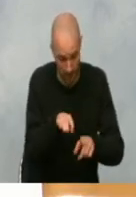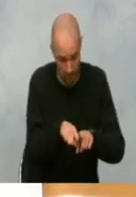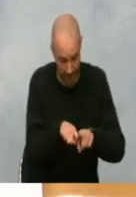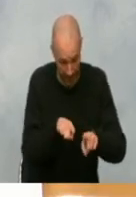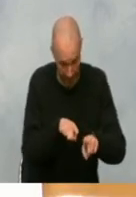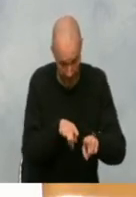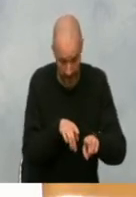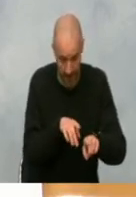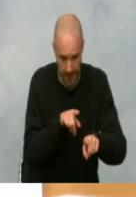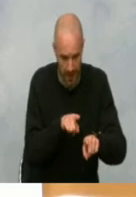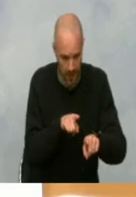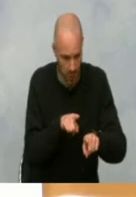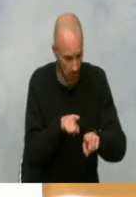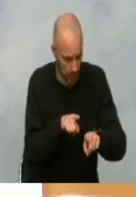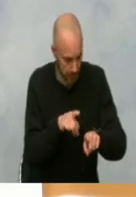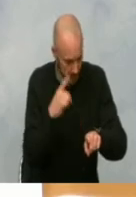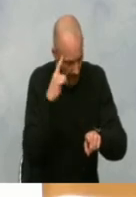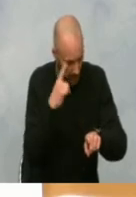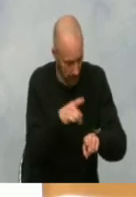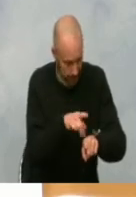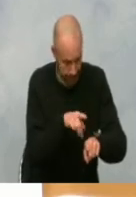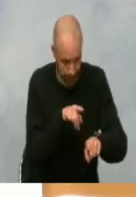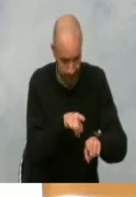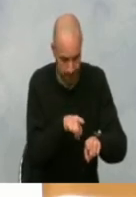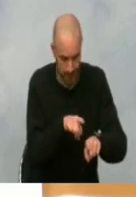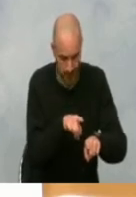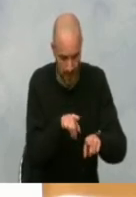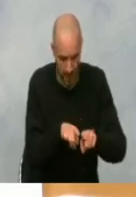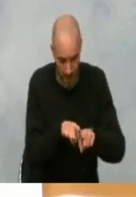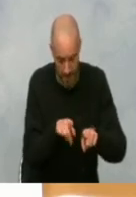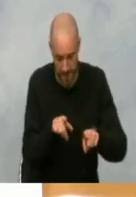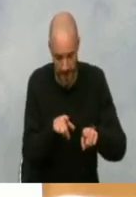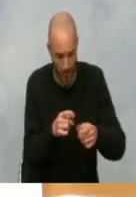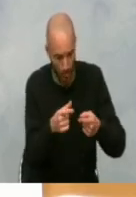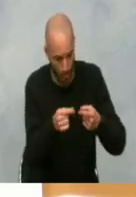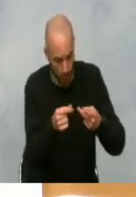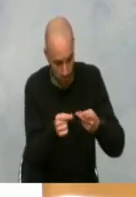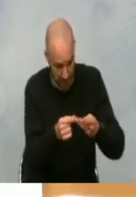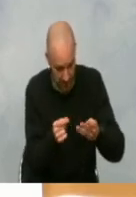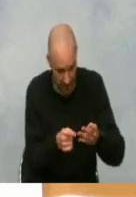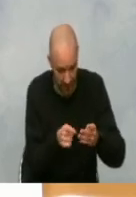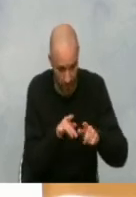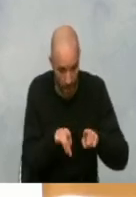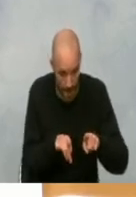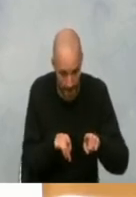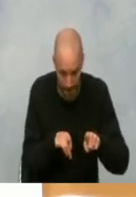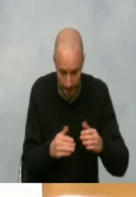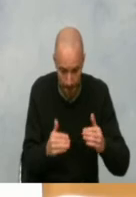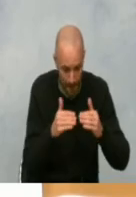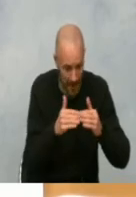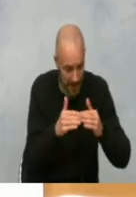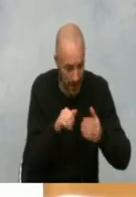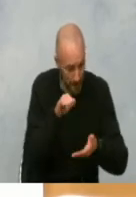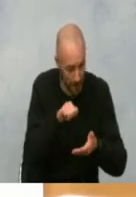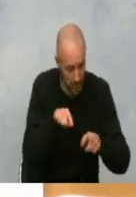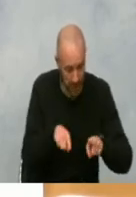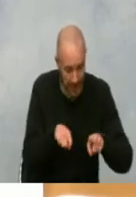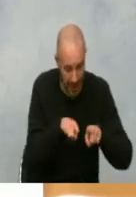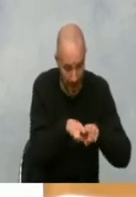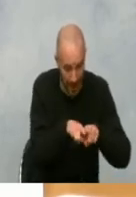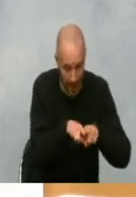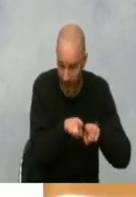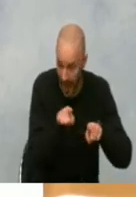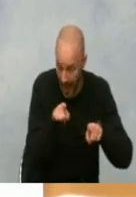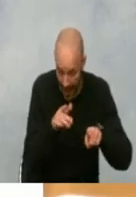Noting of the options to meet the budget gap and noting of the summary and next steps in terms of